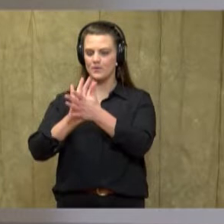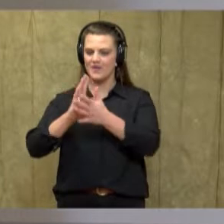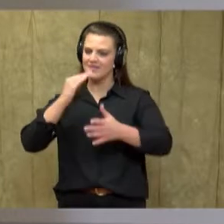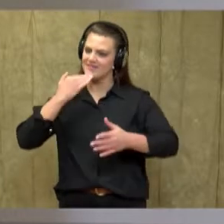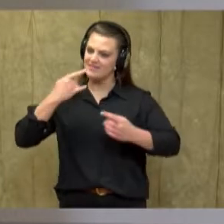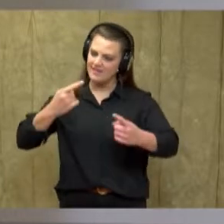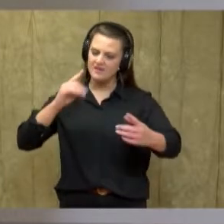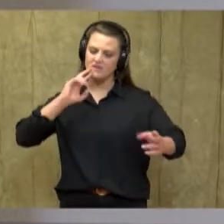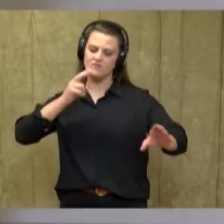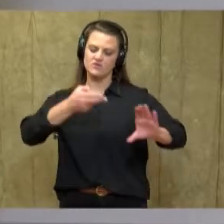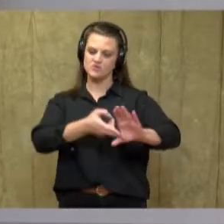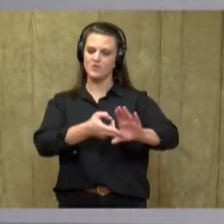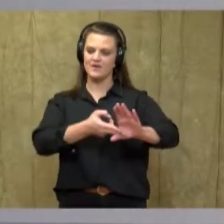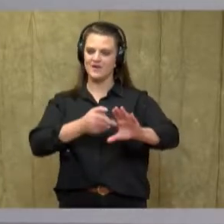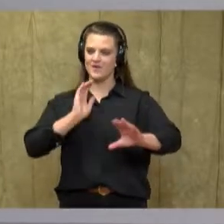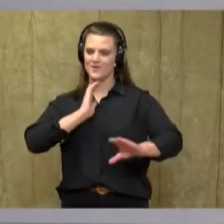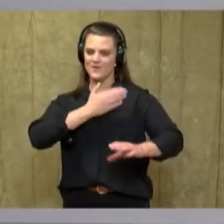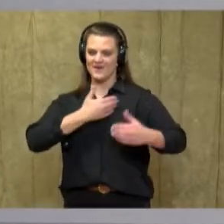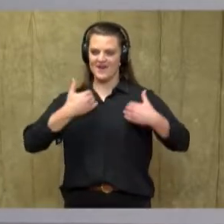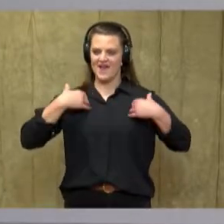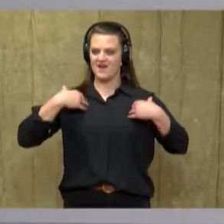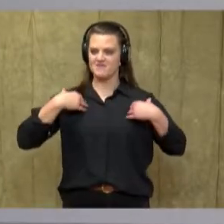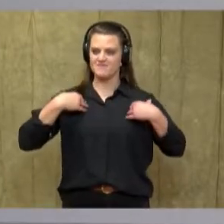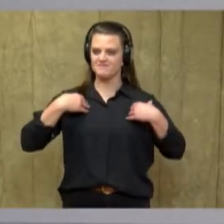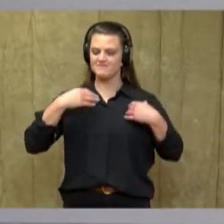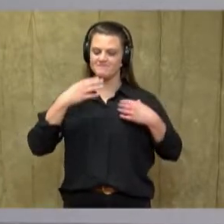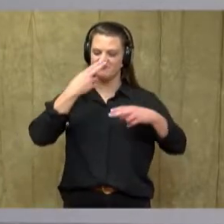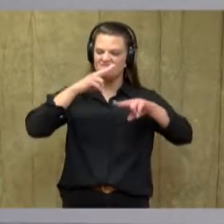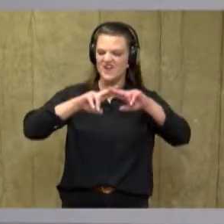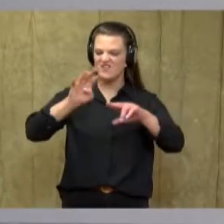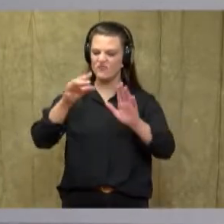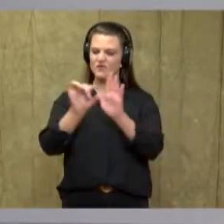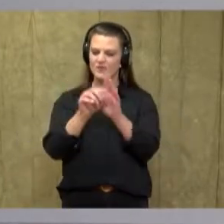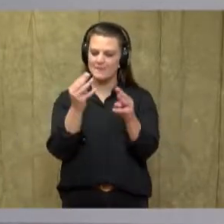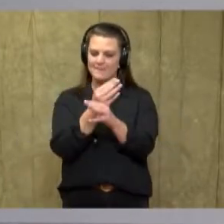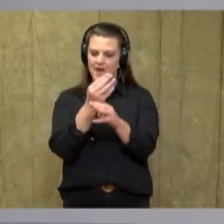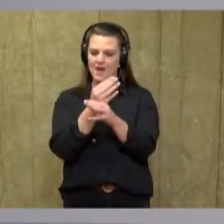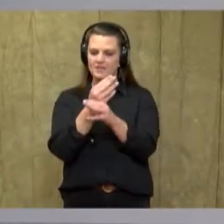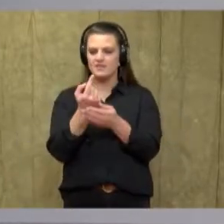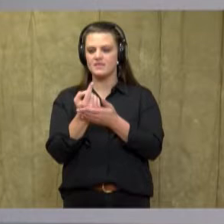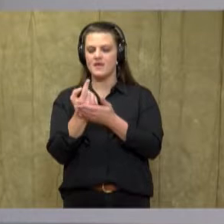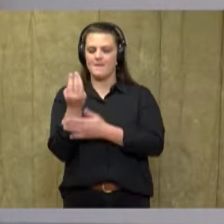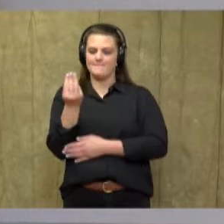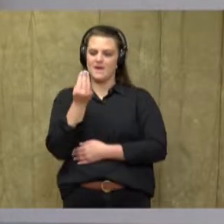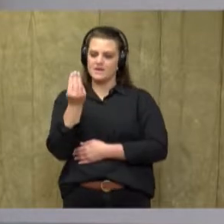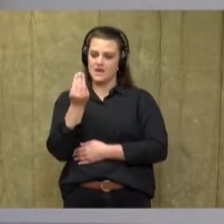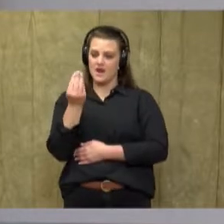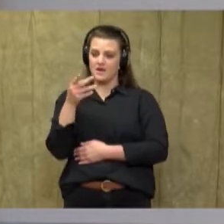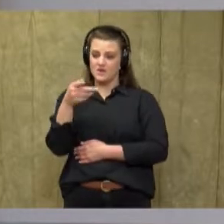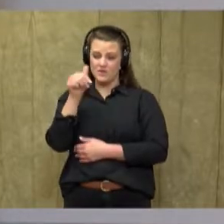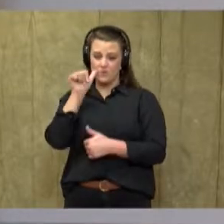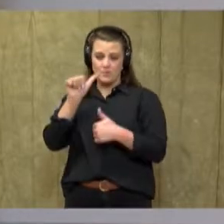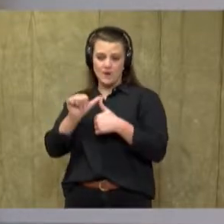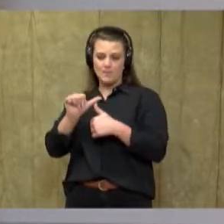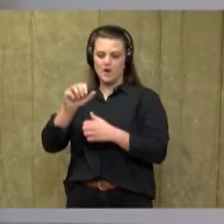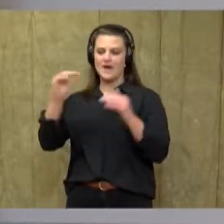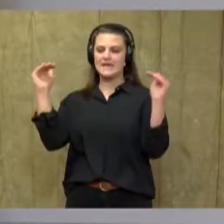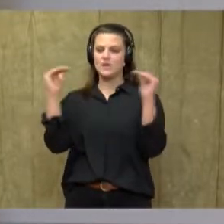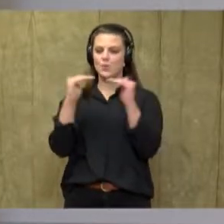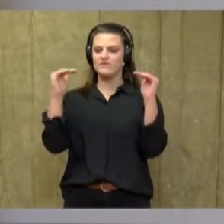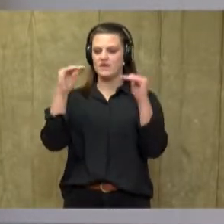grade math today. If you were tuning in on Monday, you know that we learned about